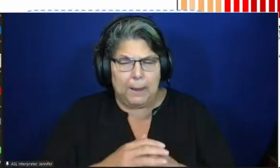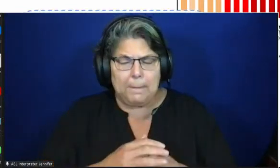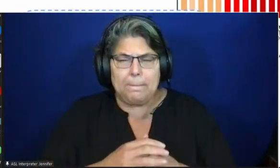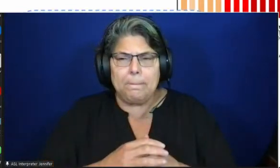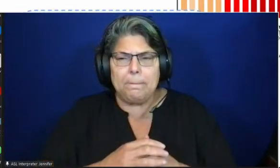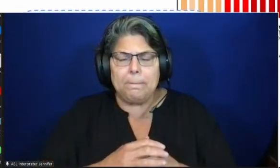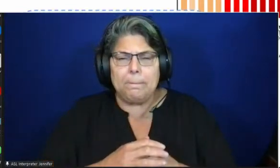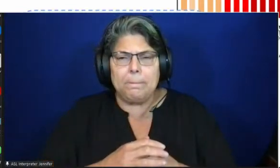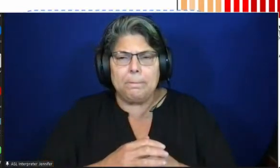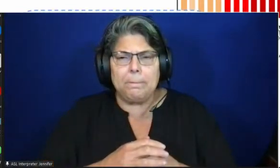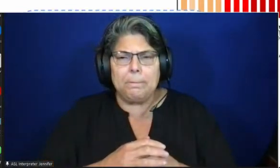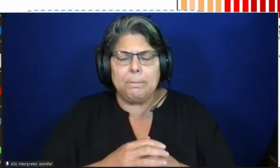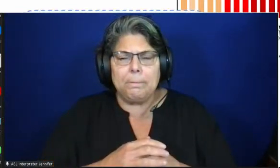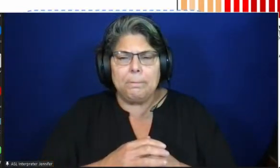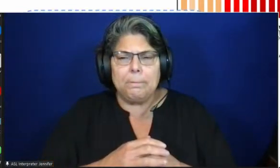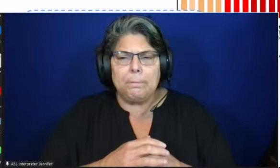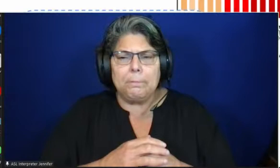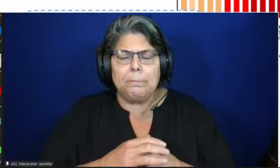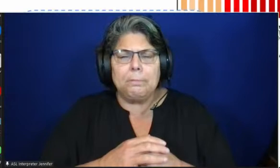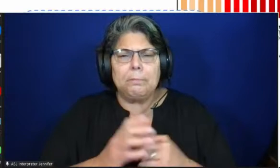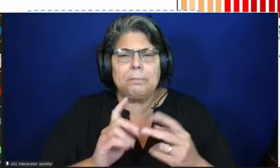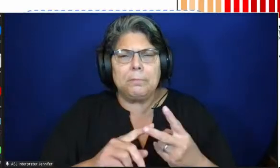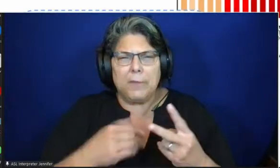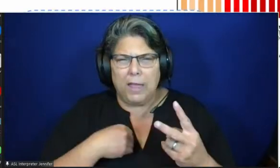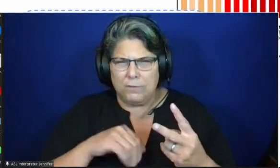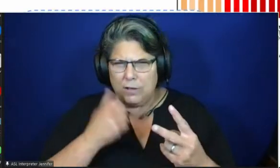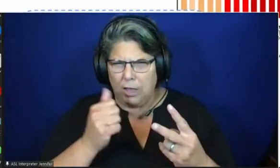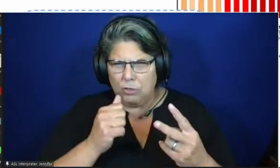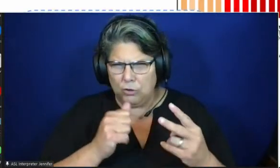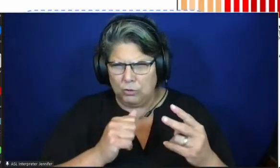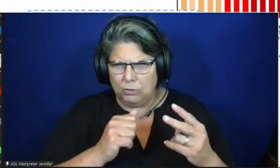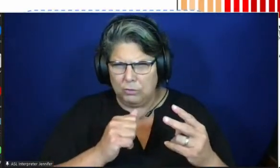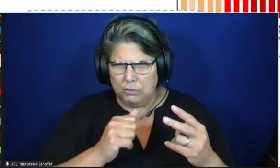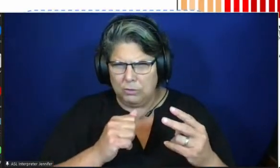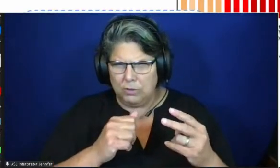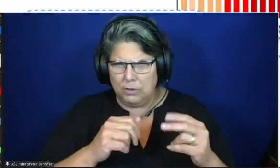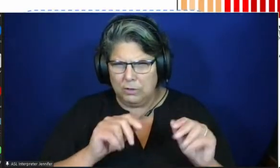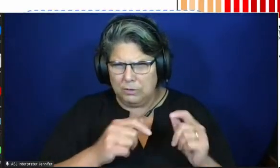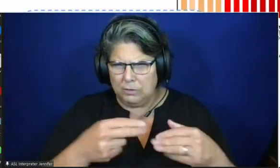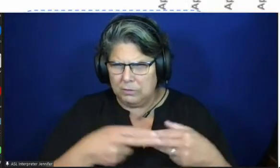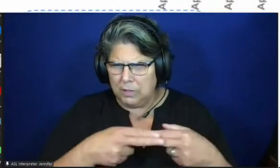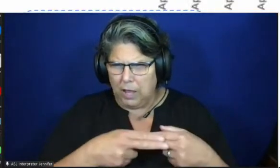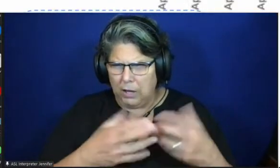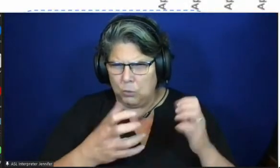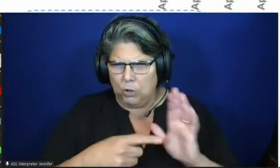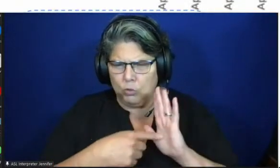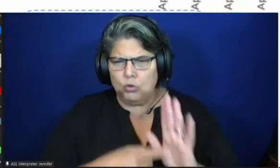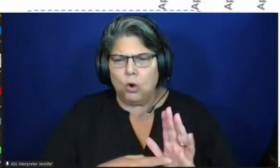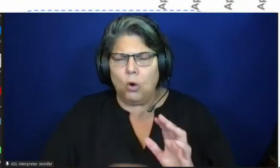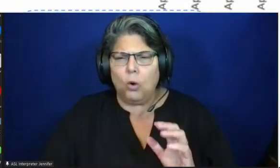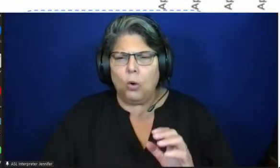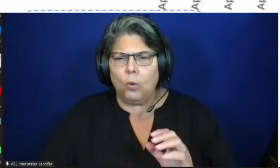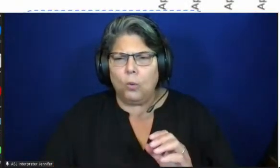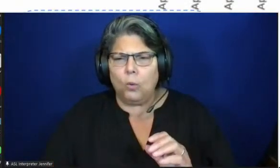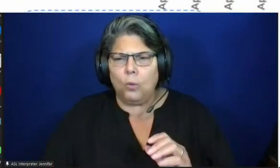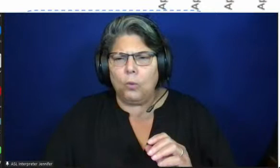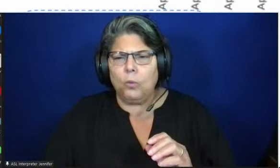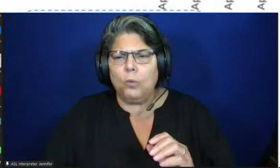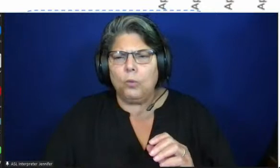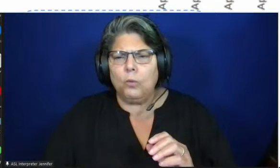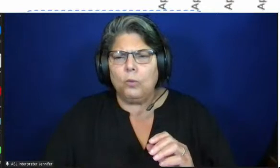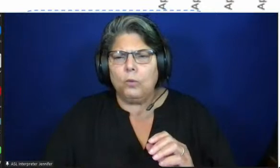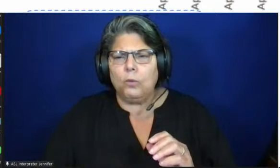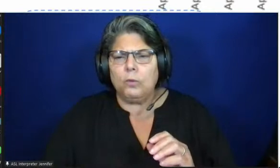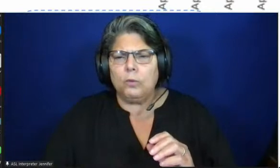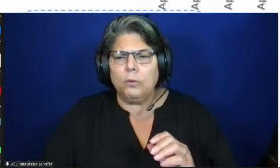So we have another slide that I wanted to show you that shows this is not just Mendocino County,